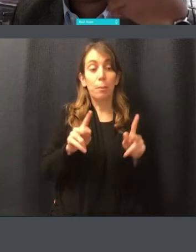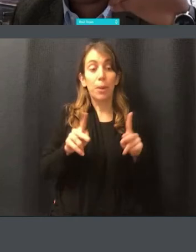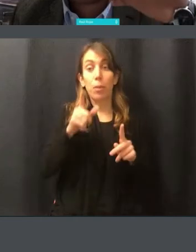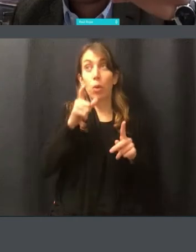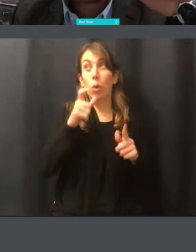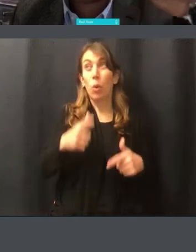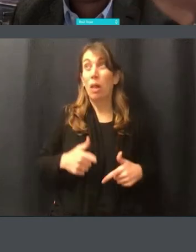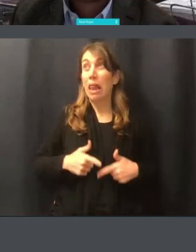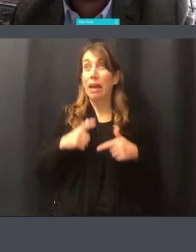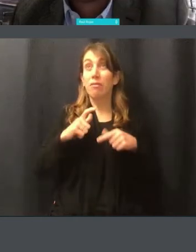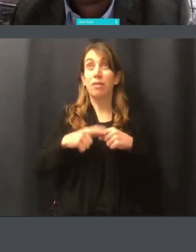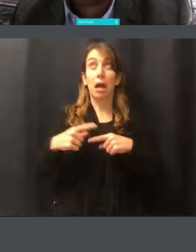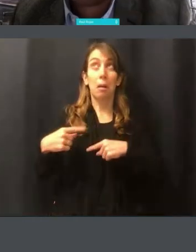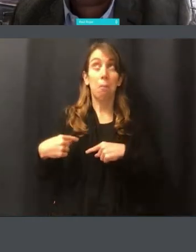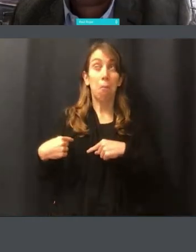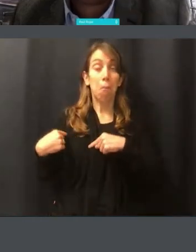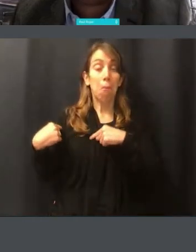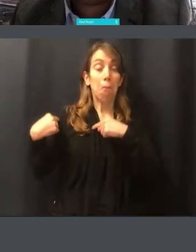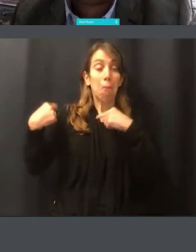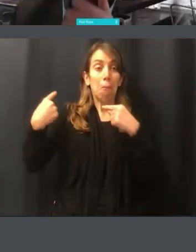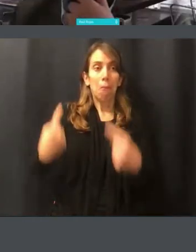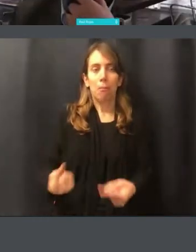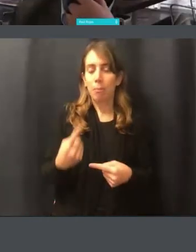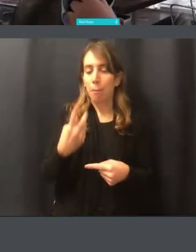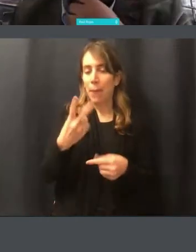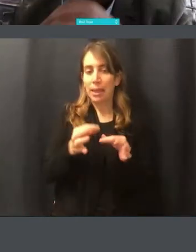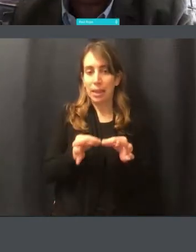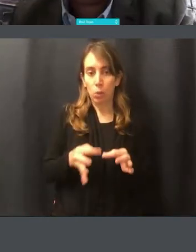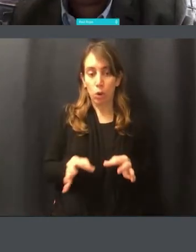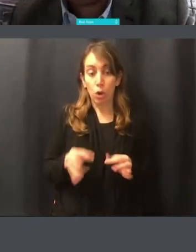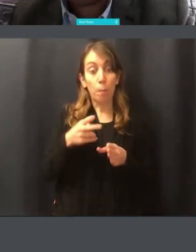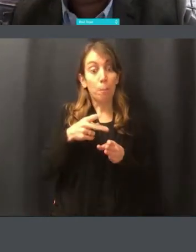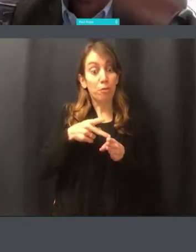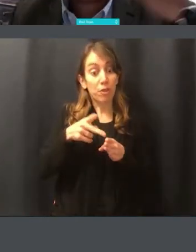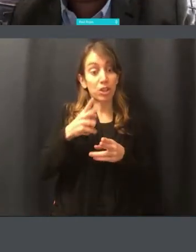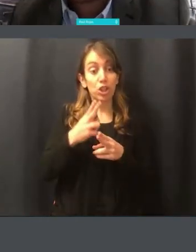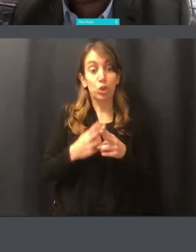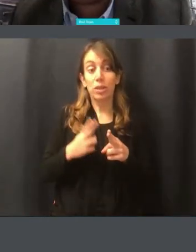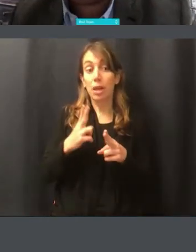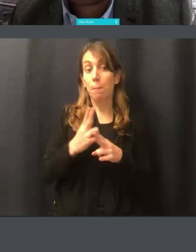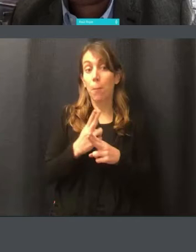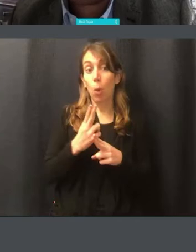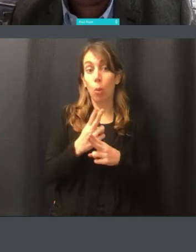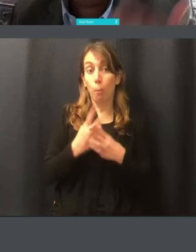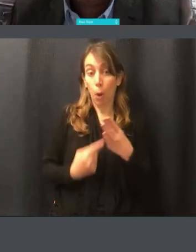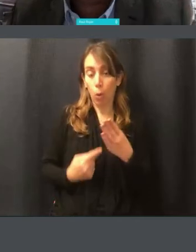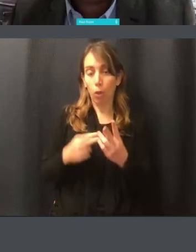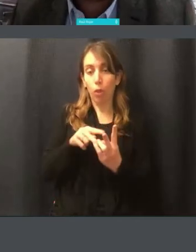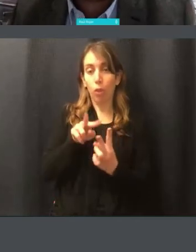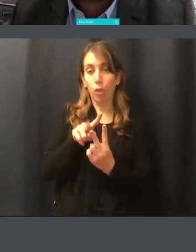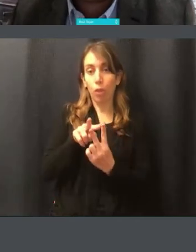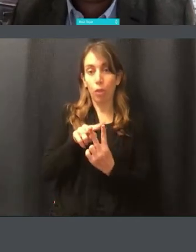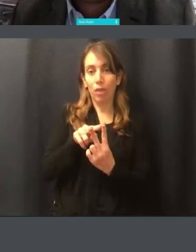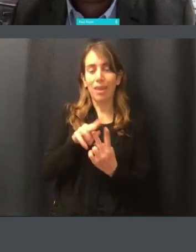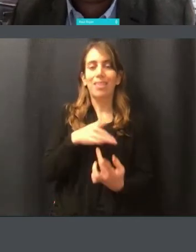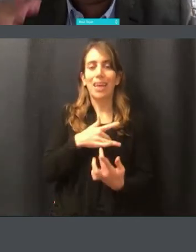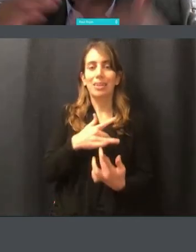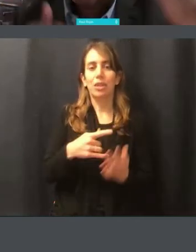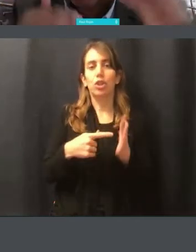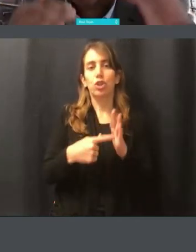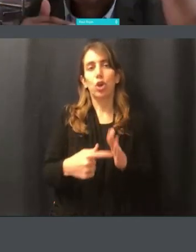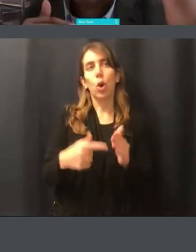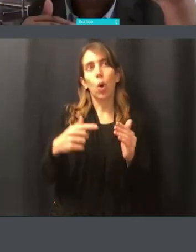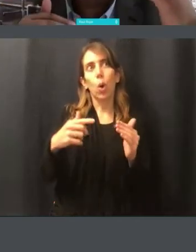who professionally are using both languages at work tend to demonstrate much higher processing efficiency in both languages. And when we